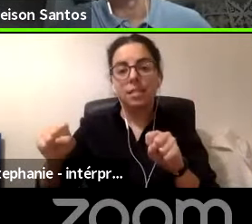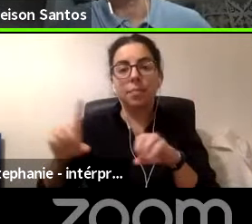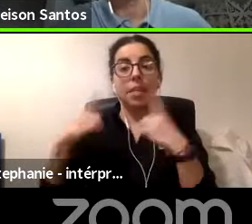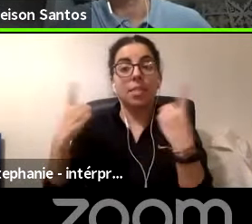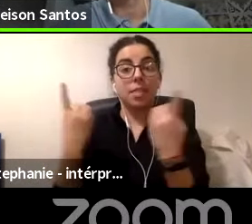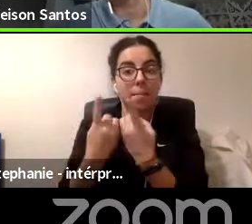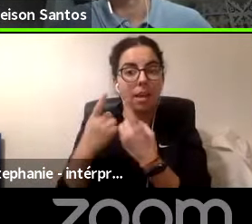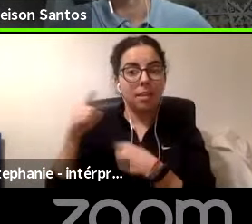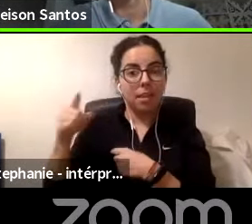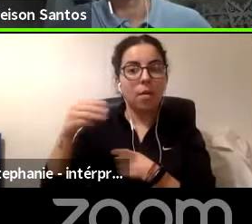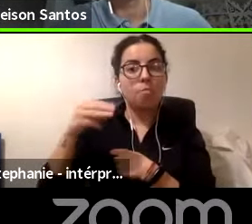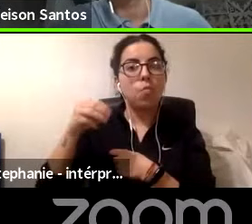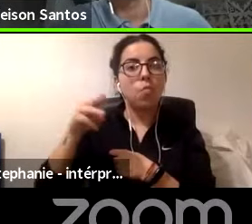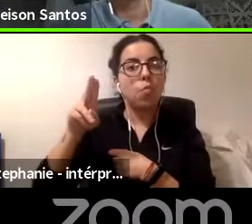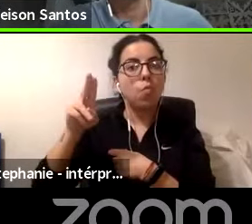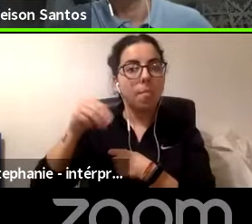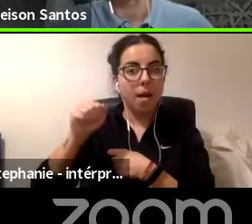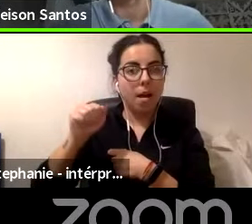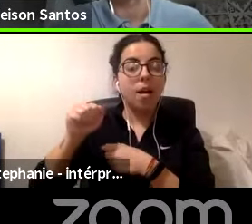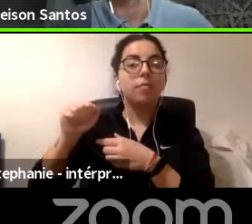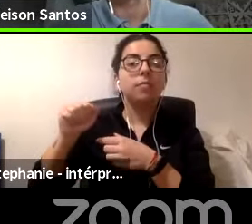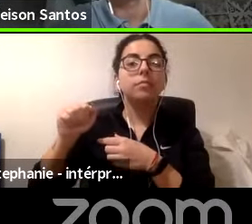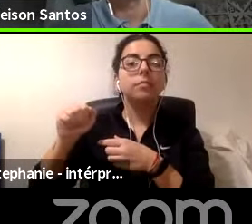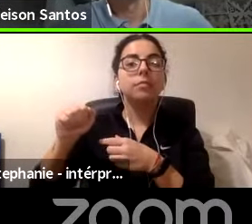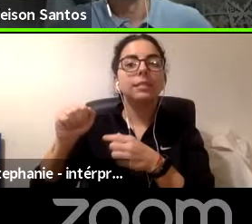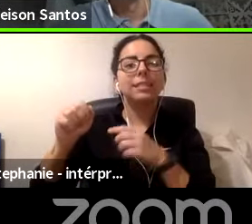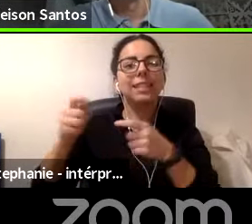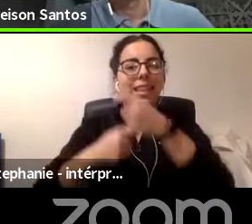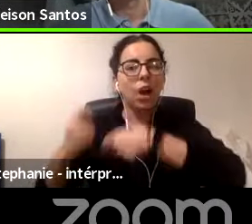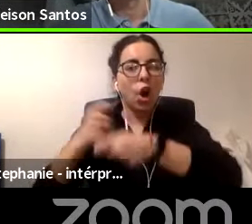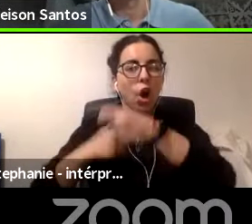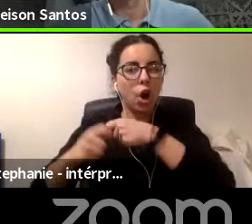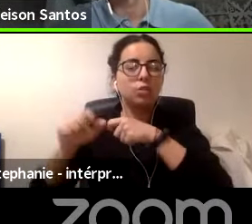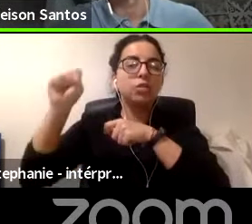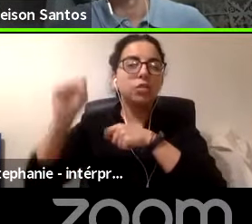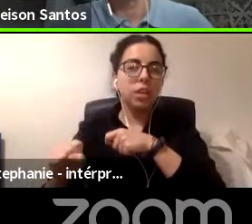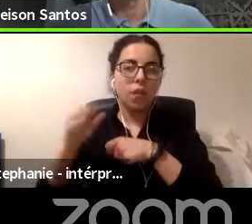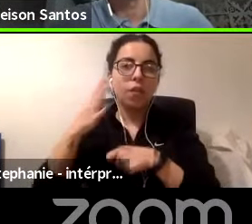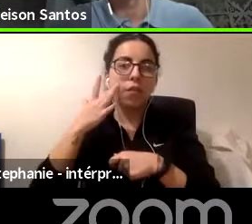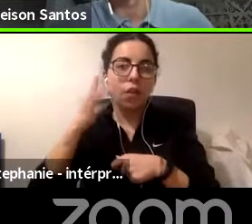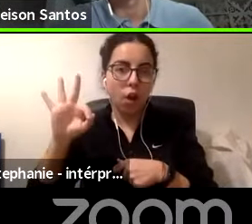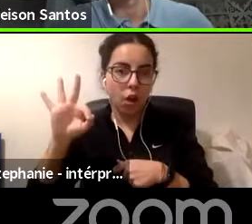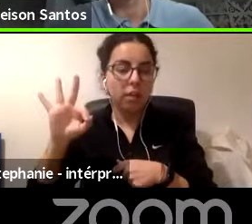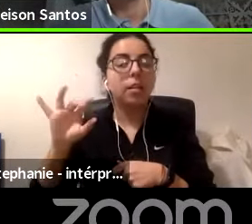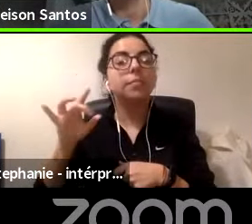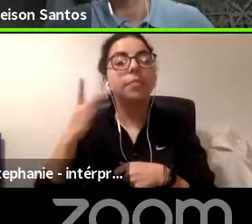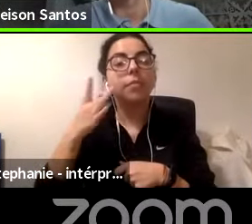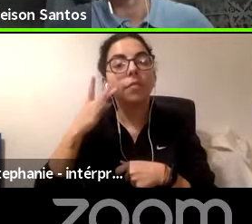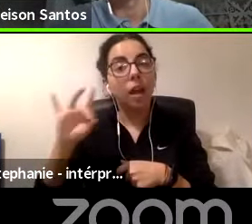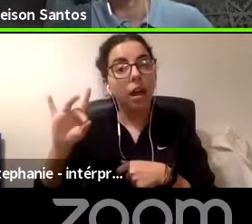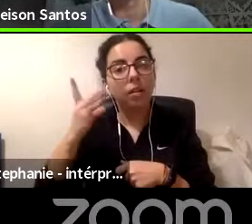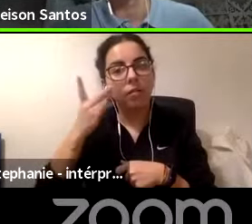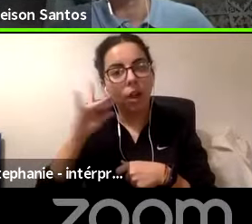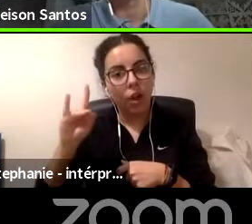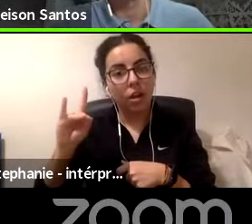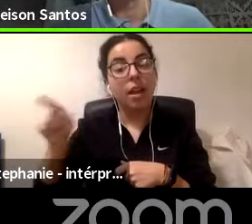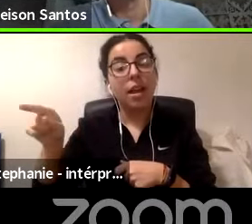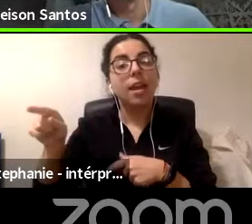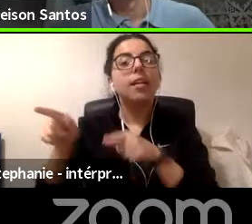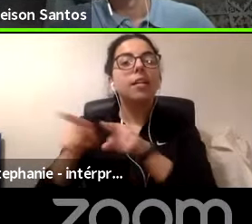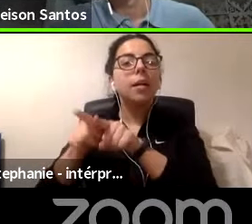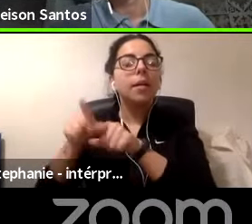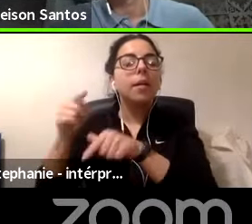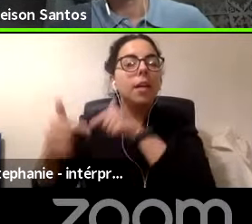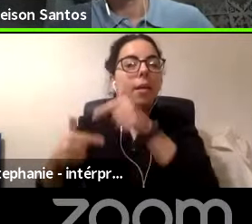the Muma College of Business at the University of South Florida. He holds the Citigroup Hidden River Chair of Distributed